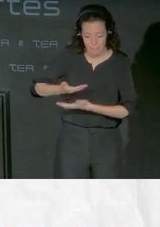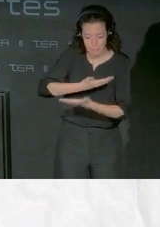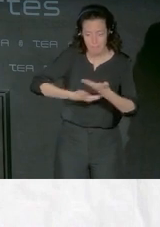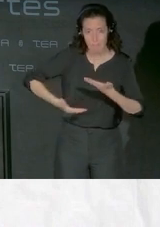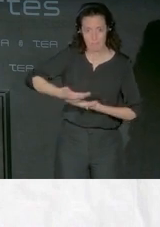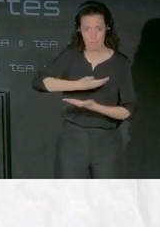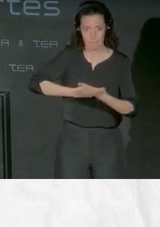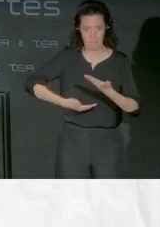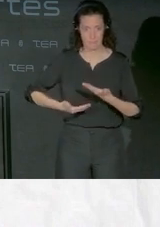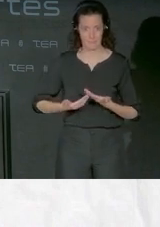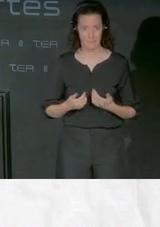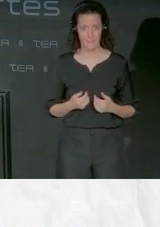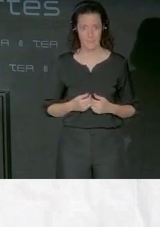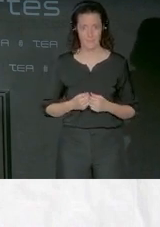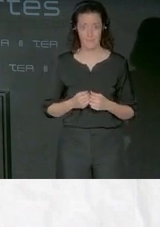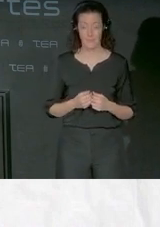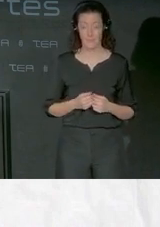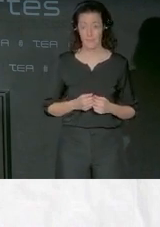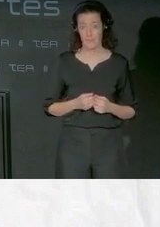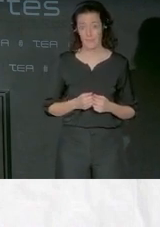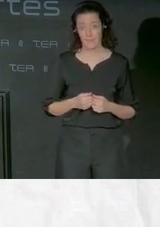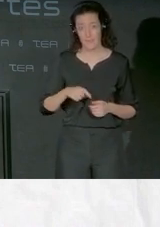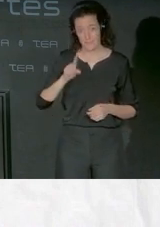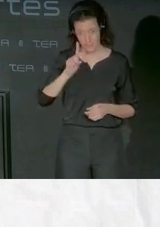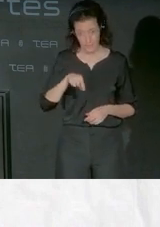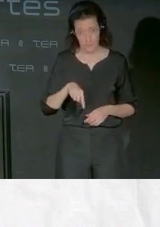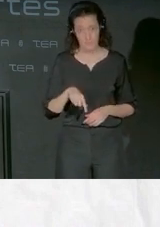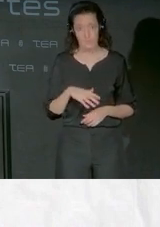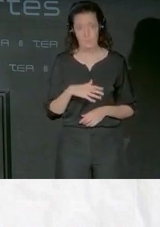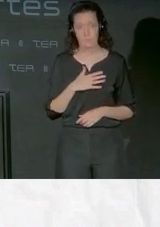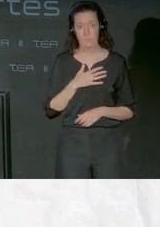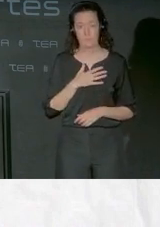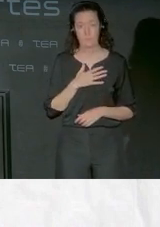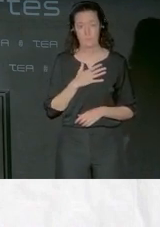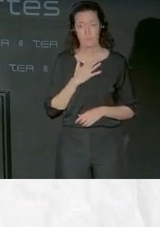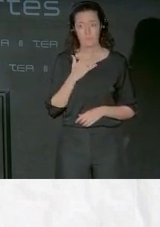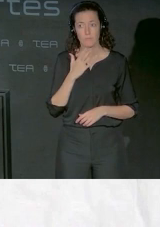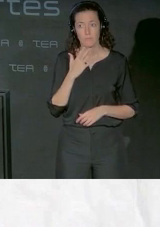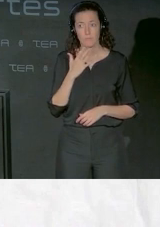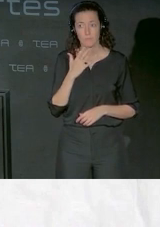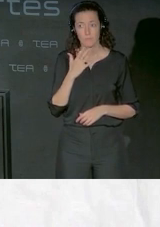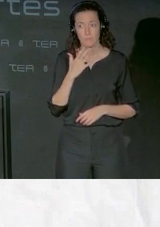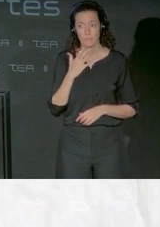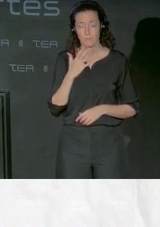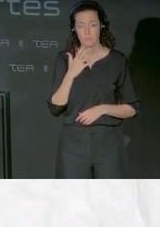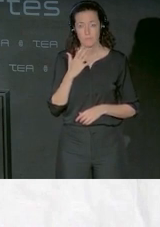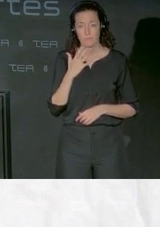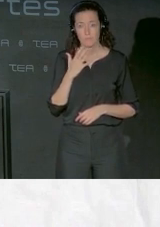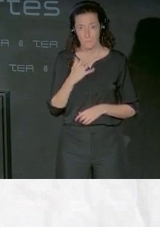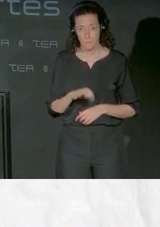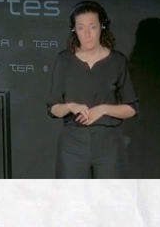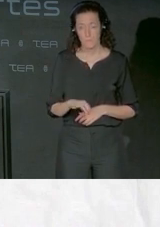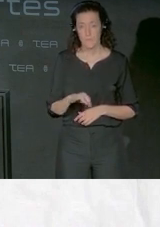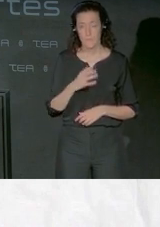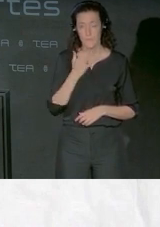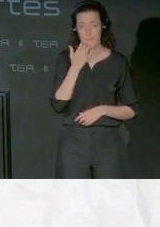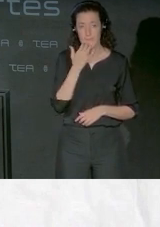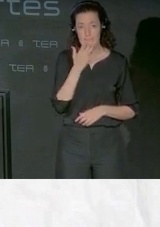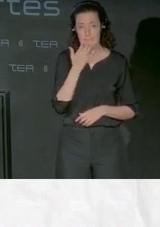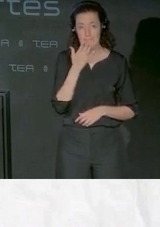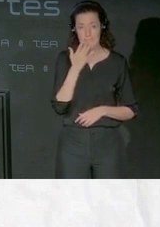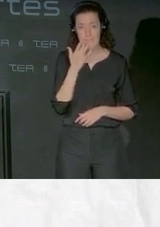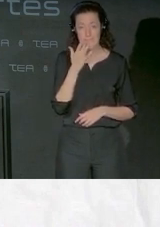vice versa, opening up some, let's say, other sectors events to more broadly to the video game sector. So, for